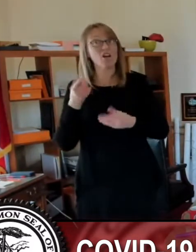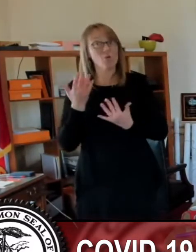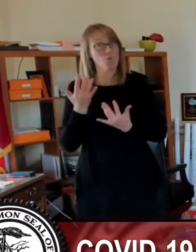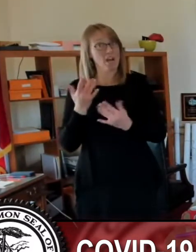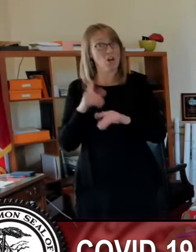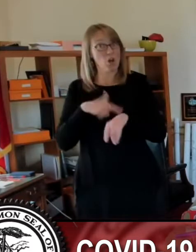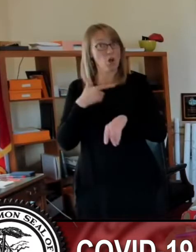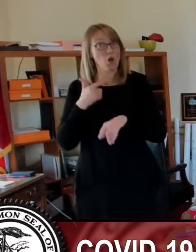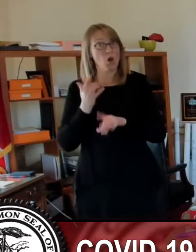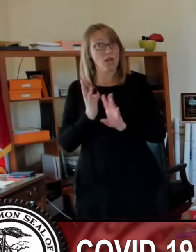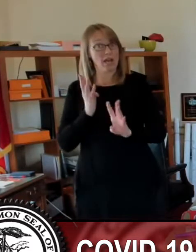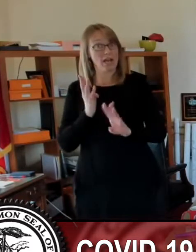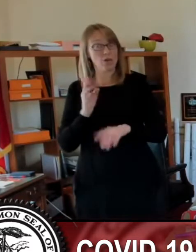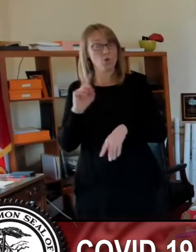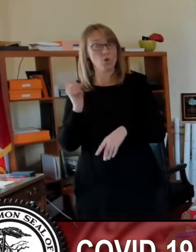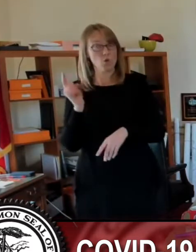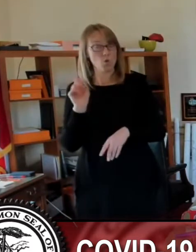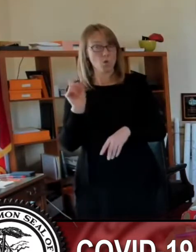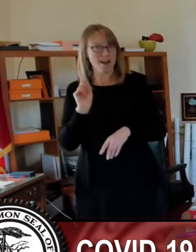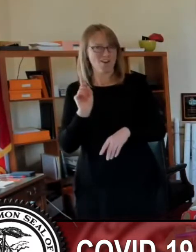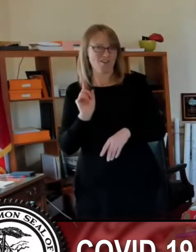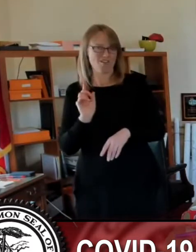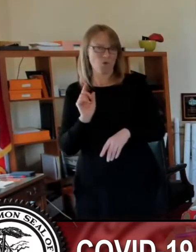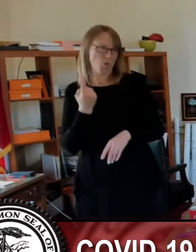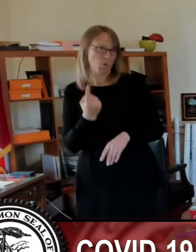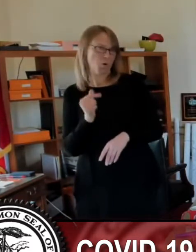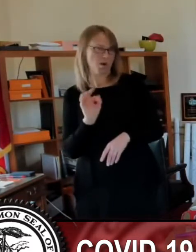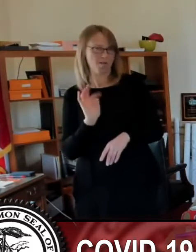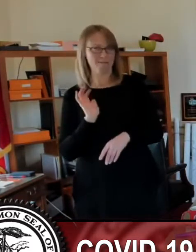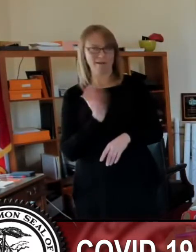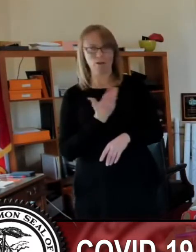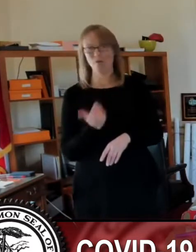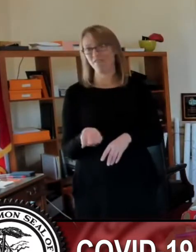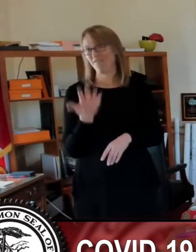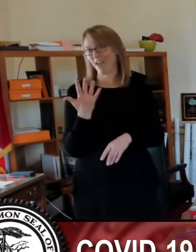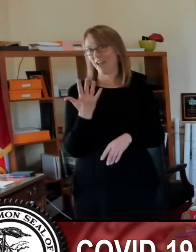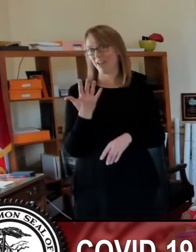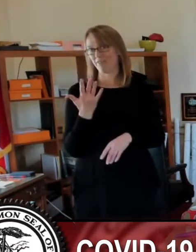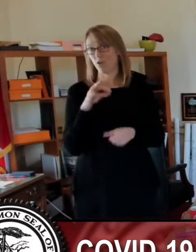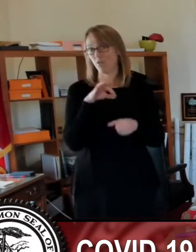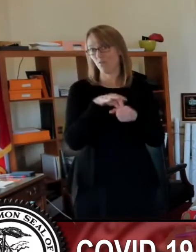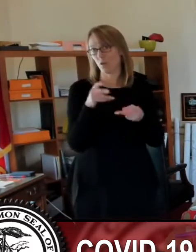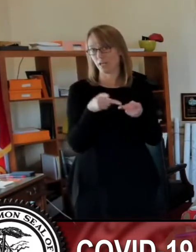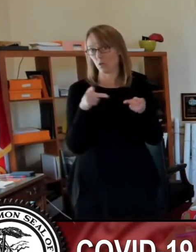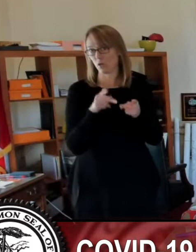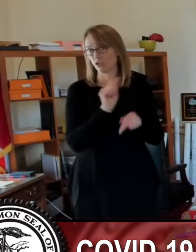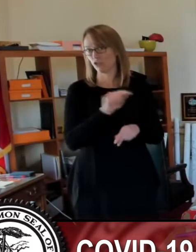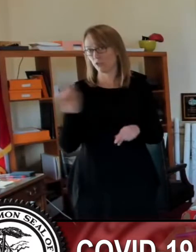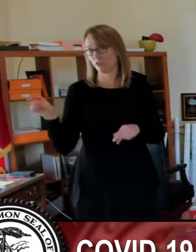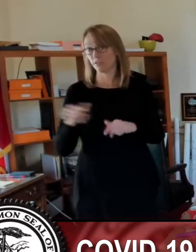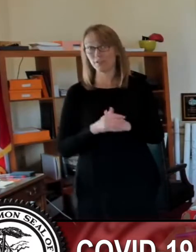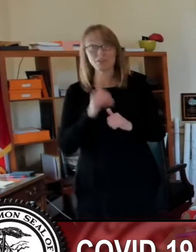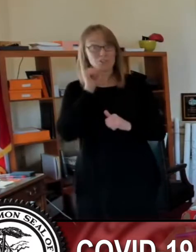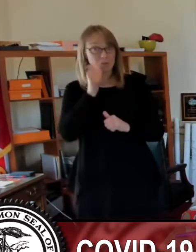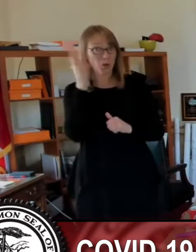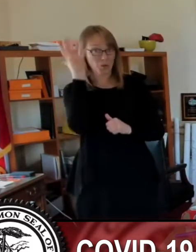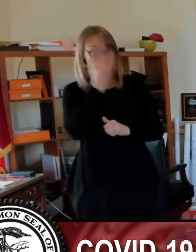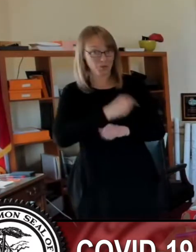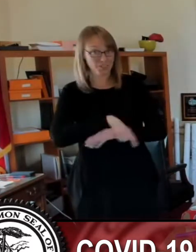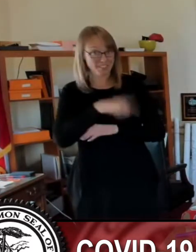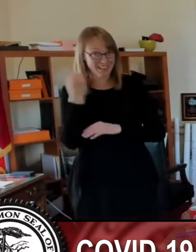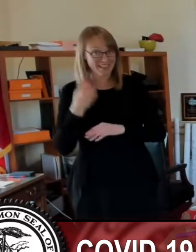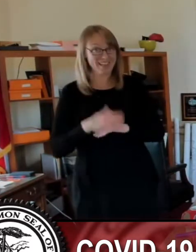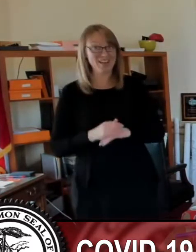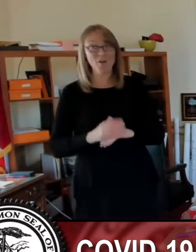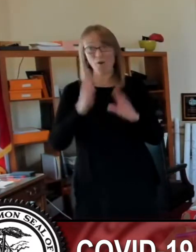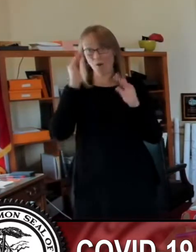long lines at our 5 remote voting locations. Tomorrow's gonna be a beautiful day. We hope everybody will come